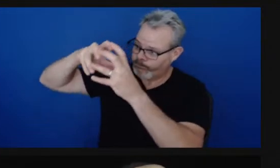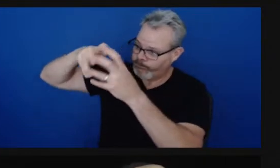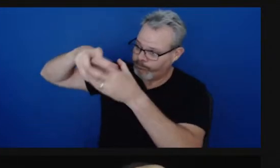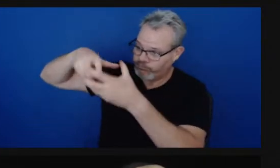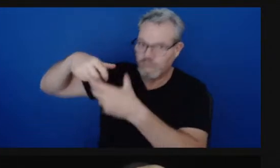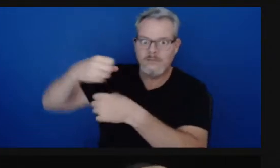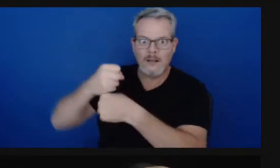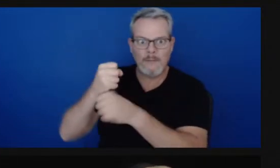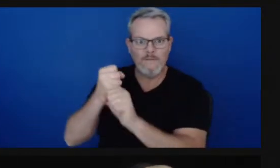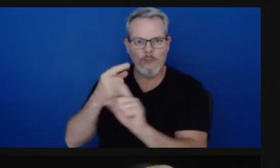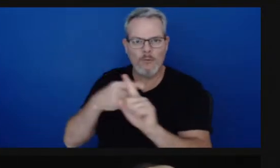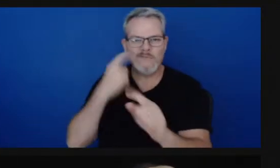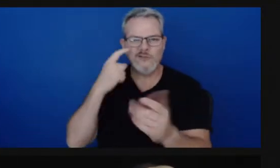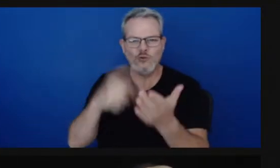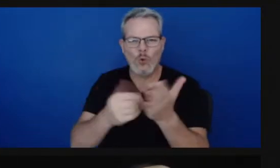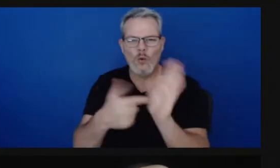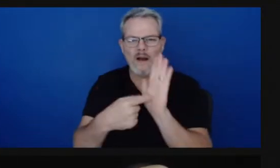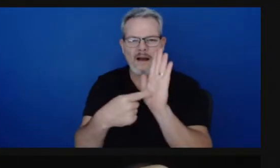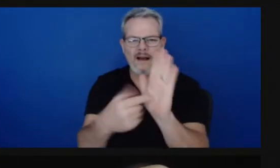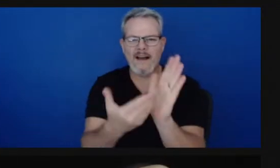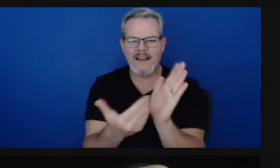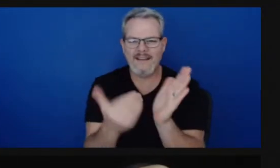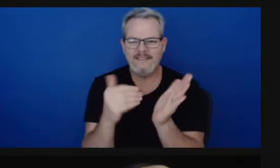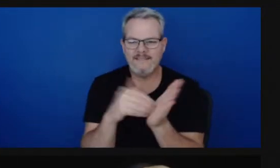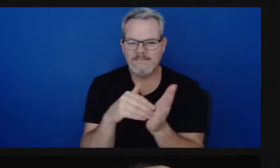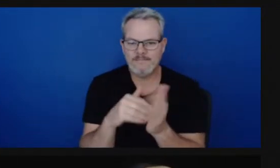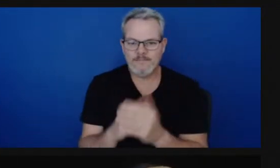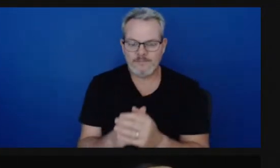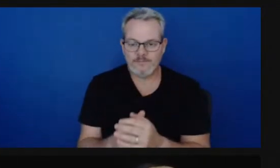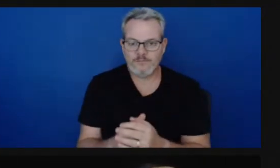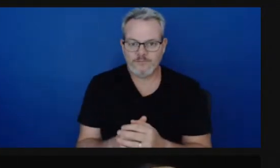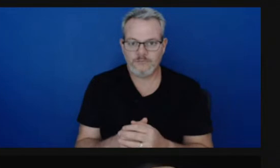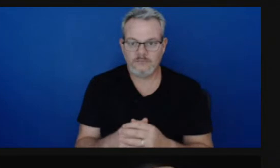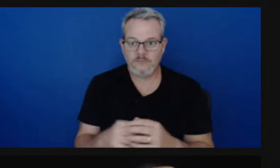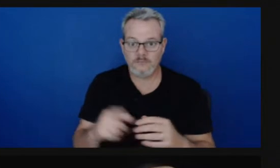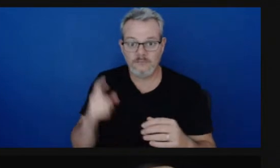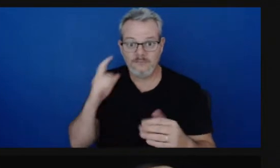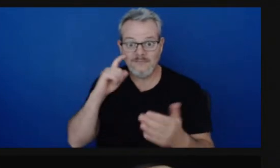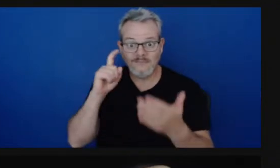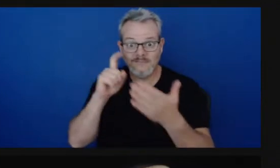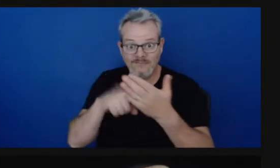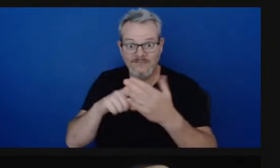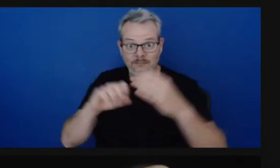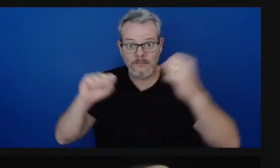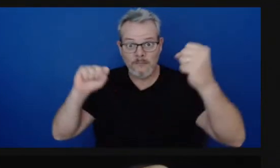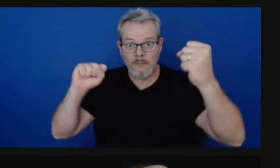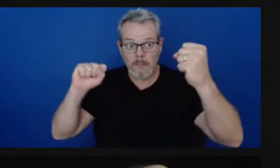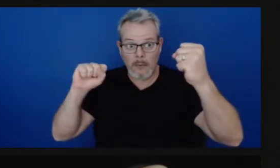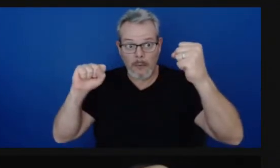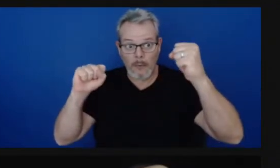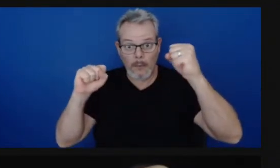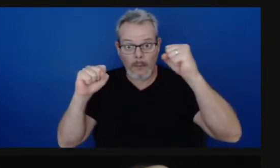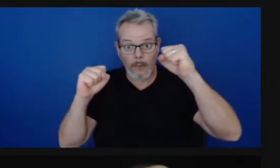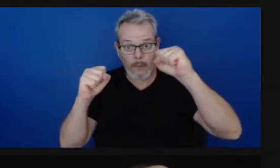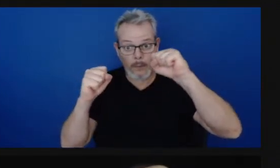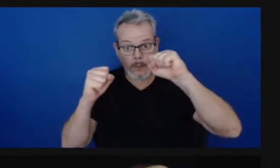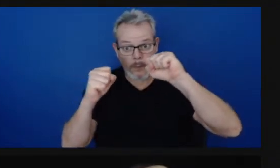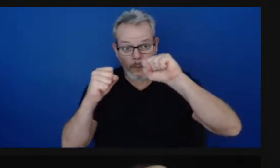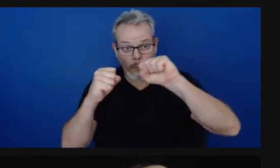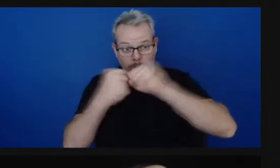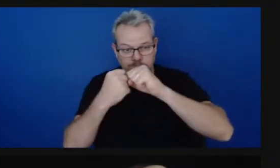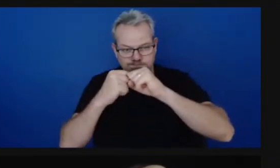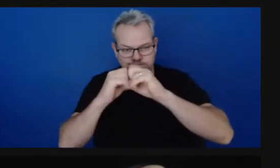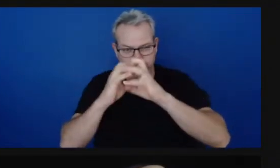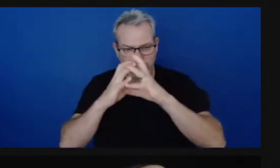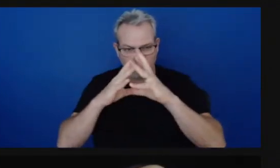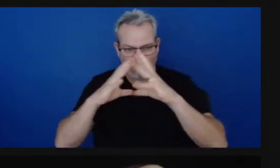one back, because that is worth looking at right there. Now fast forward it again. So here it is, coming in at that shallow